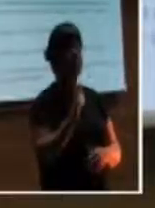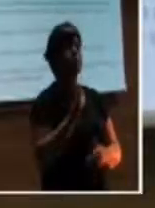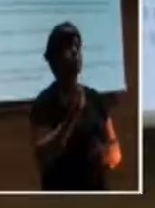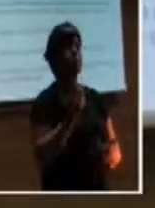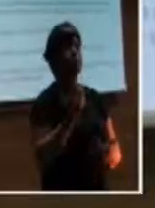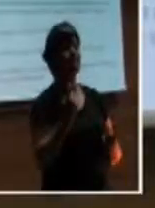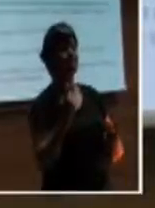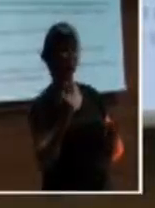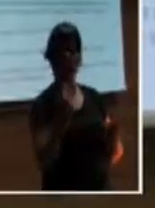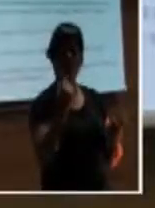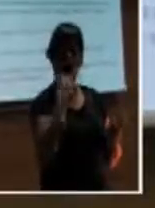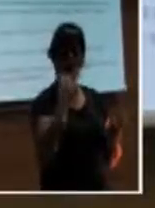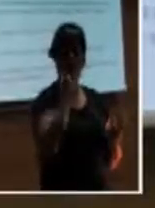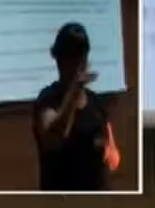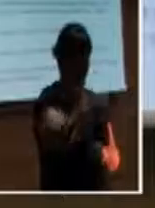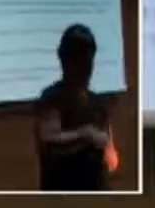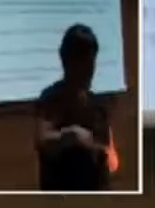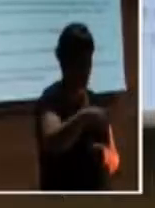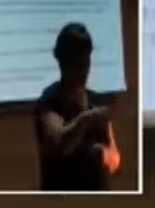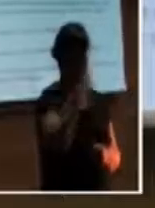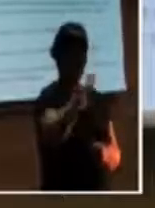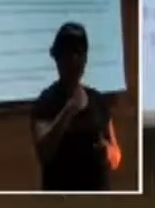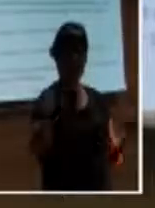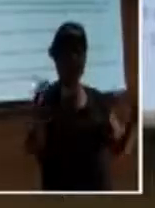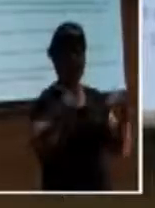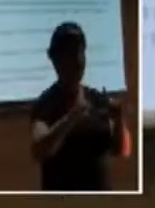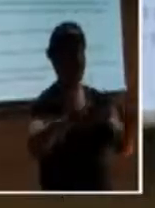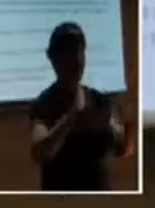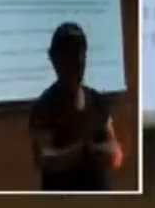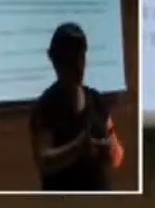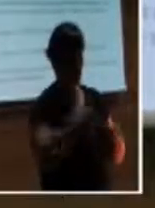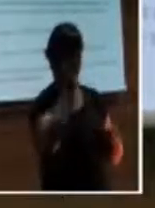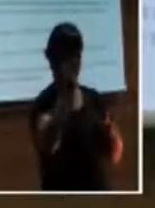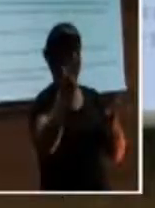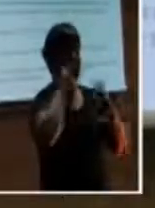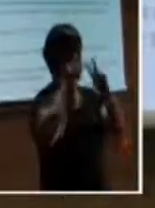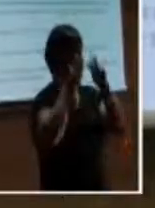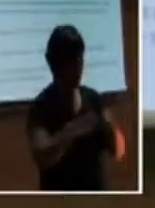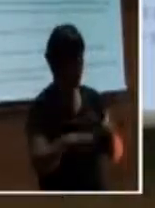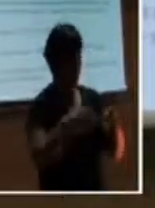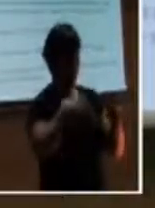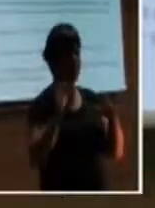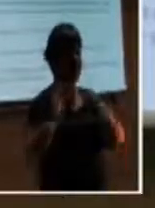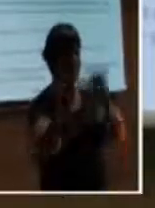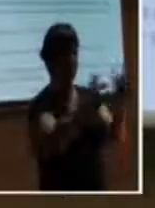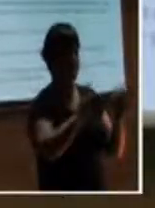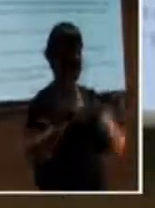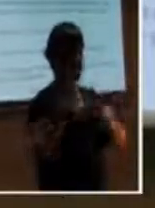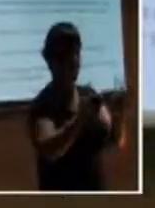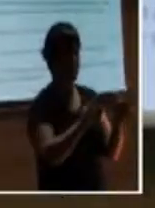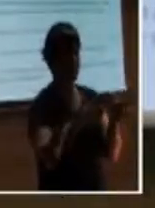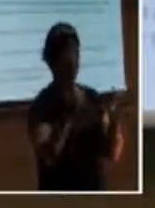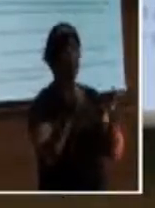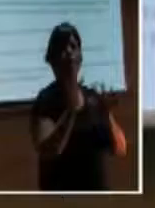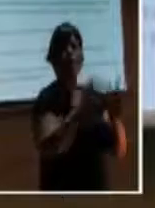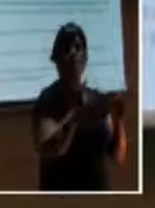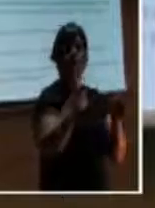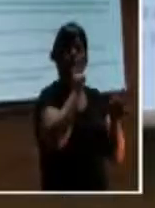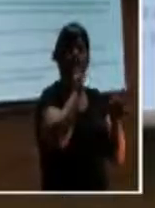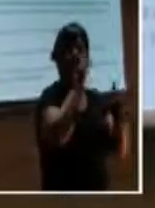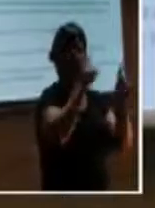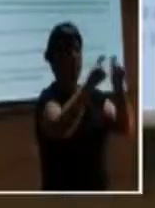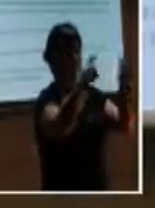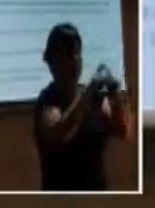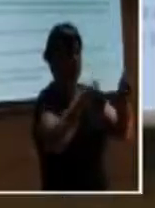the researchers meet the actors, like business companies, public